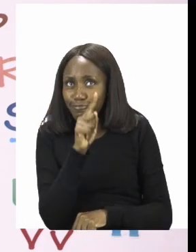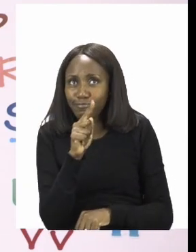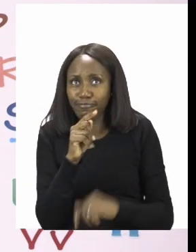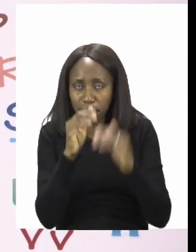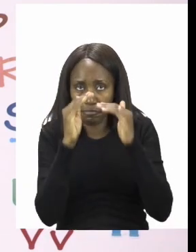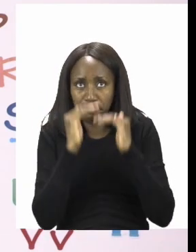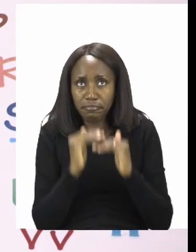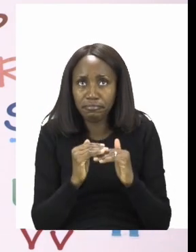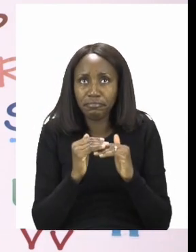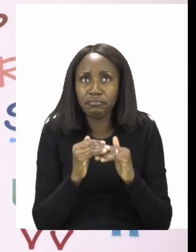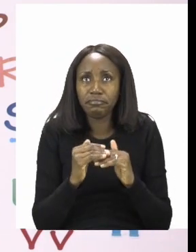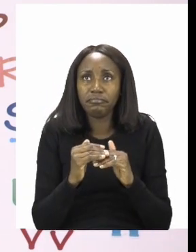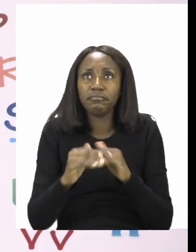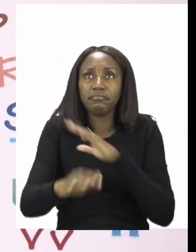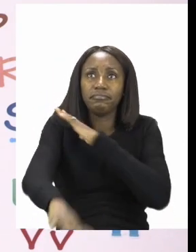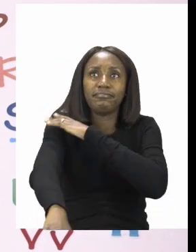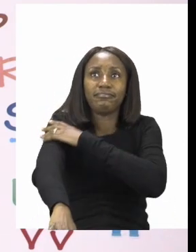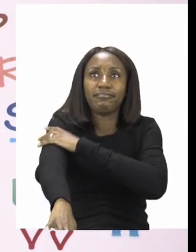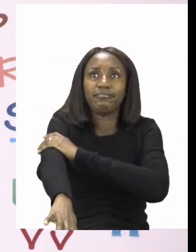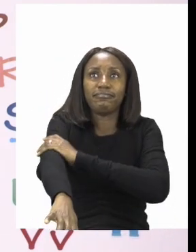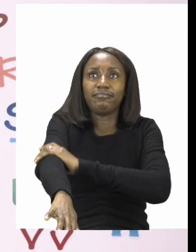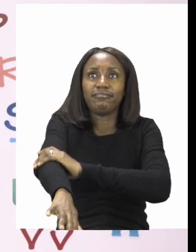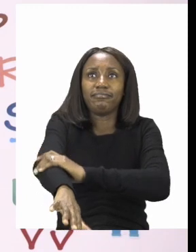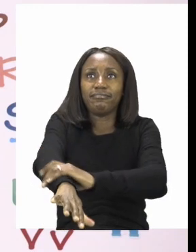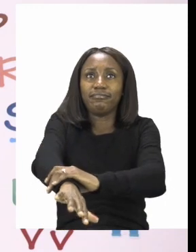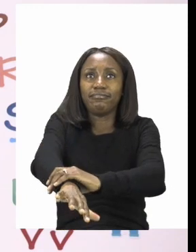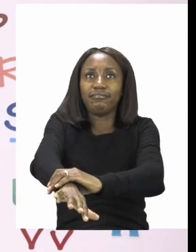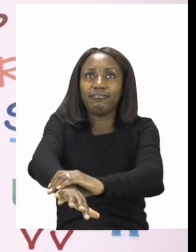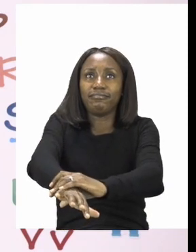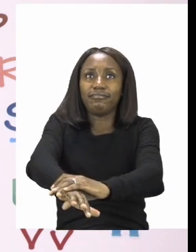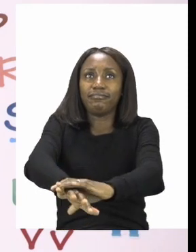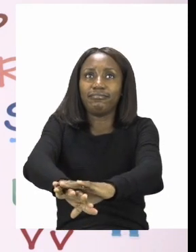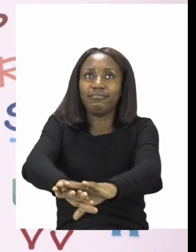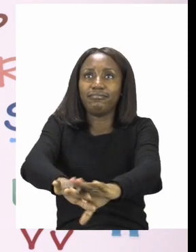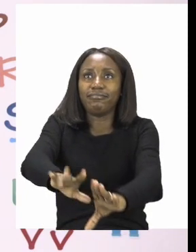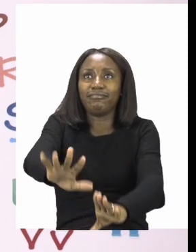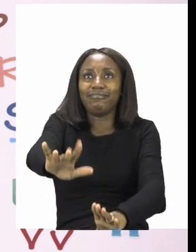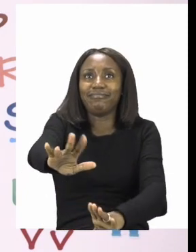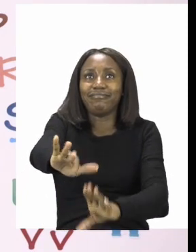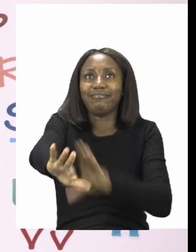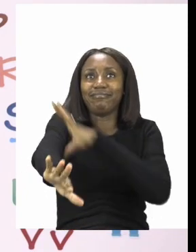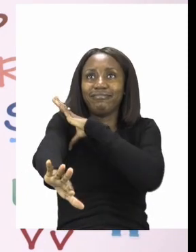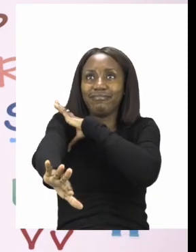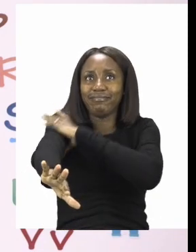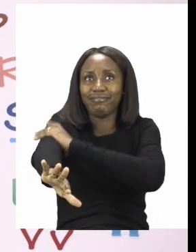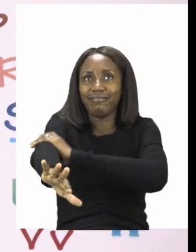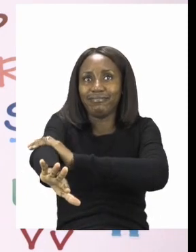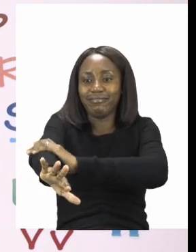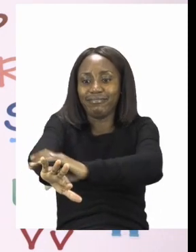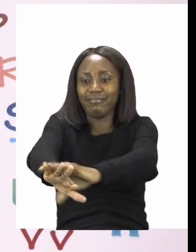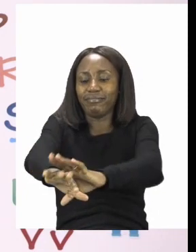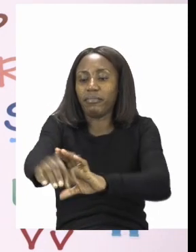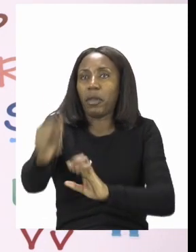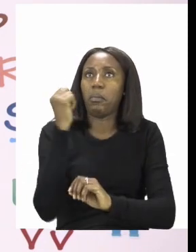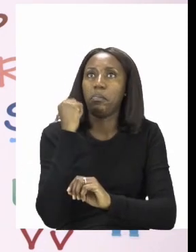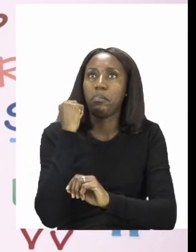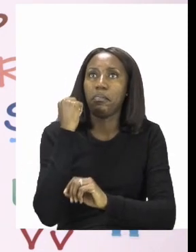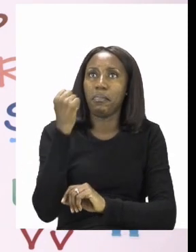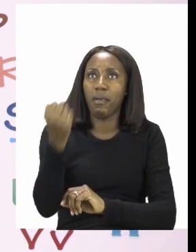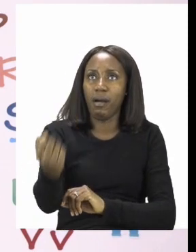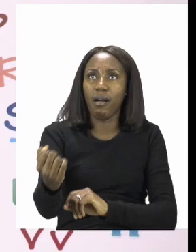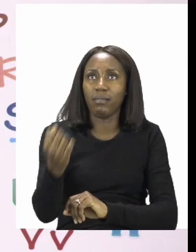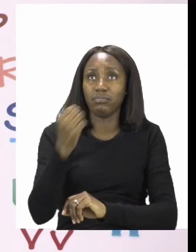can see seems to have fingers, and then it can bend as